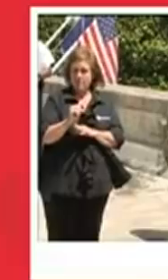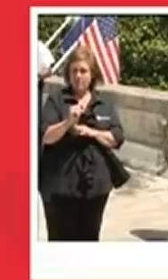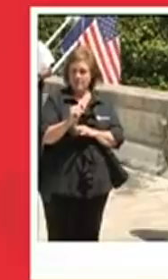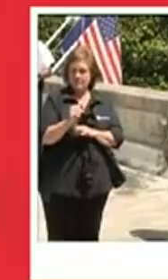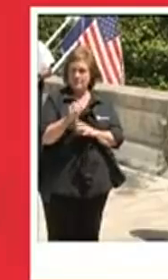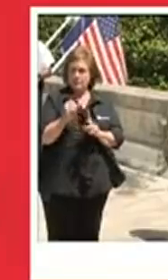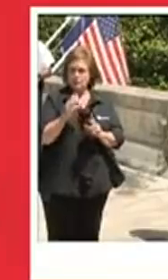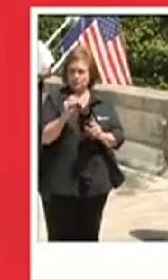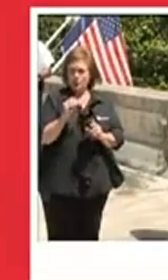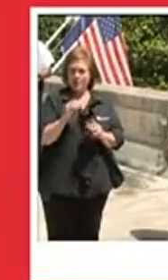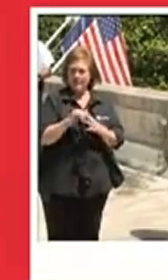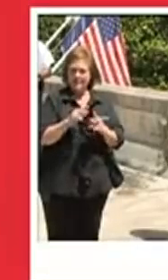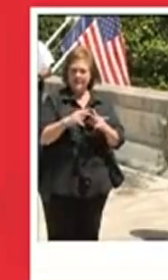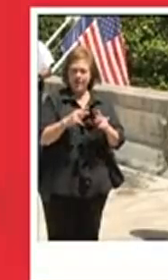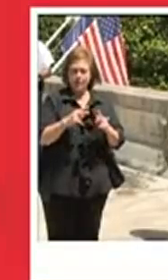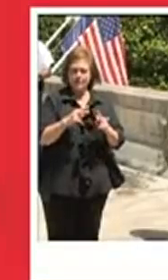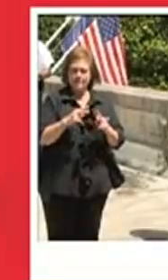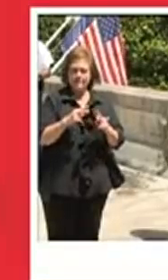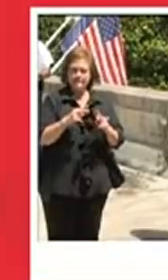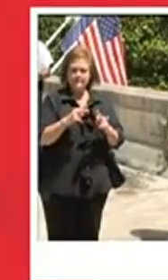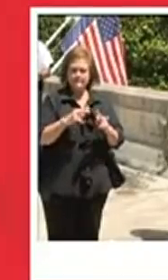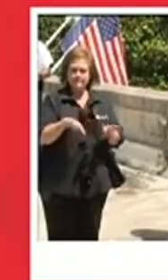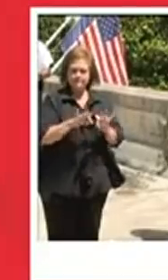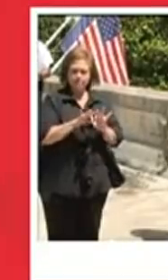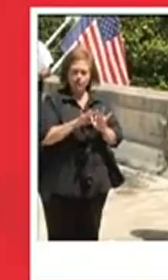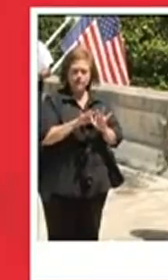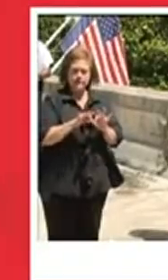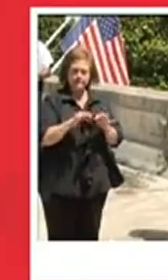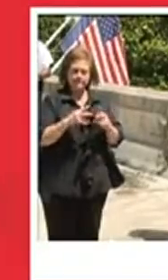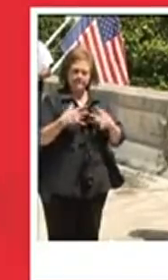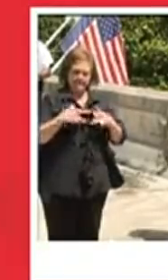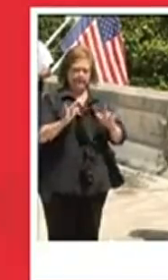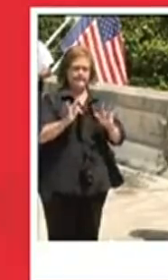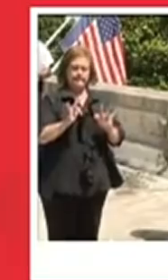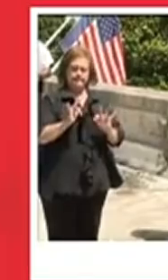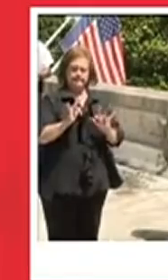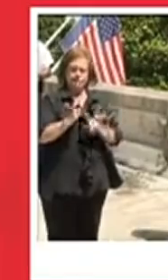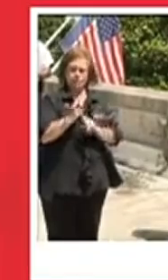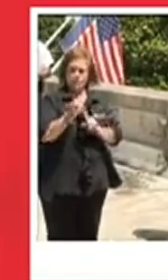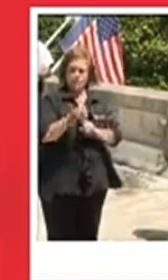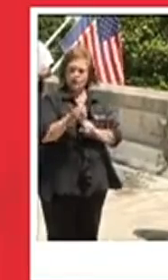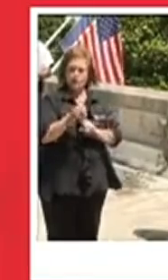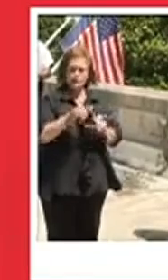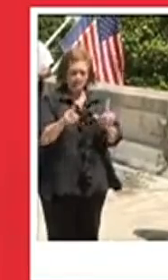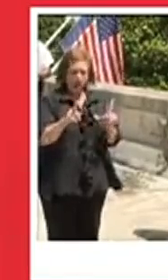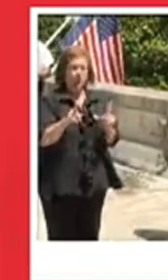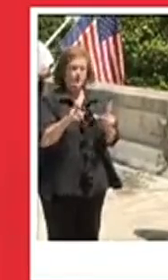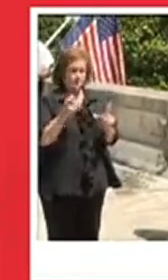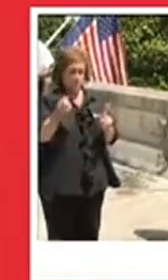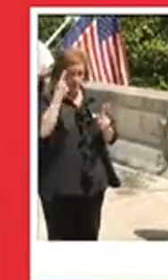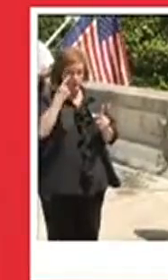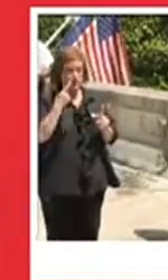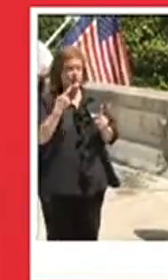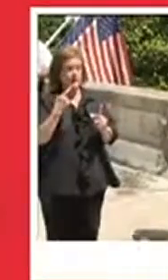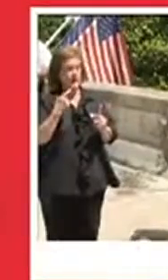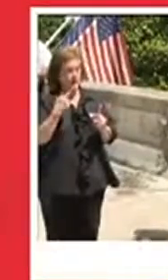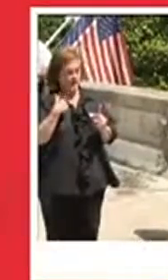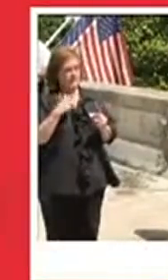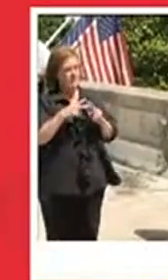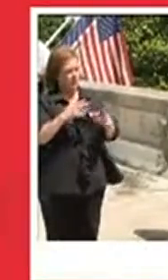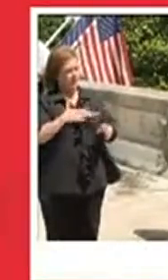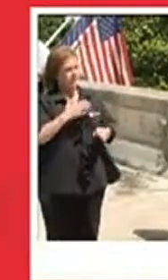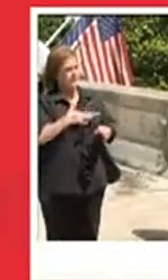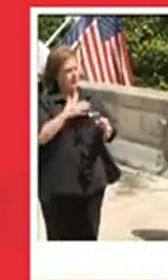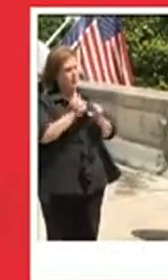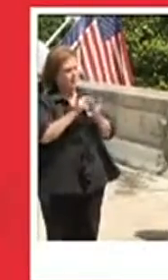very sensitive, unstable situation and environment. However, very pleased, I would say, with the contractors that have